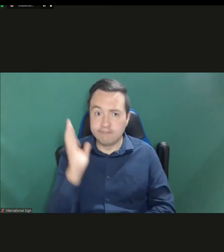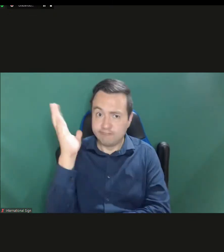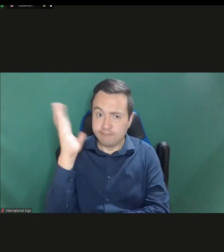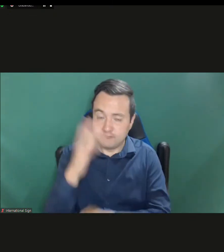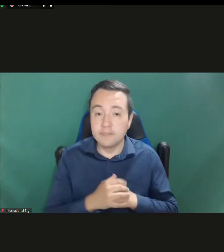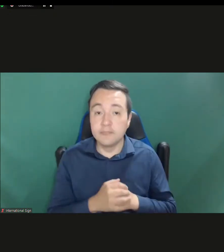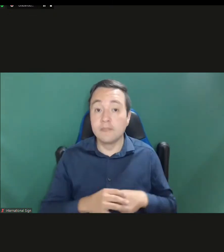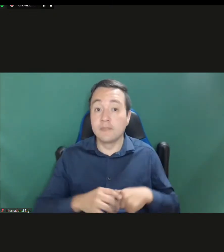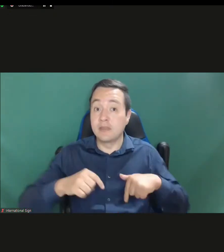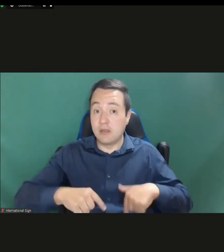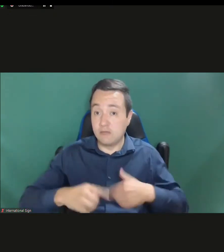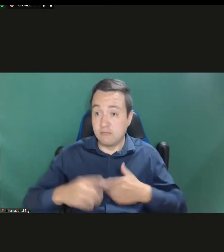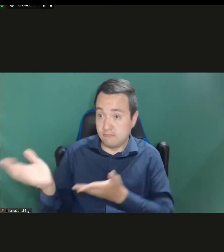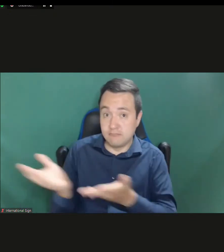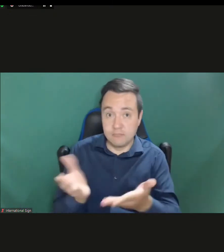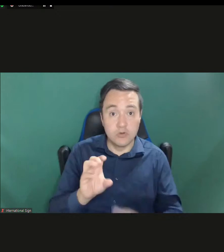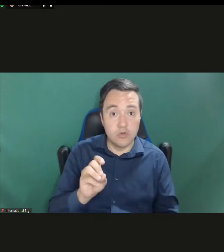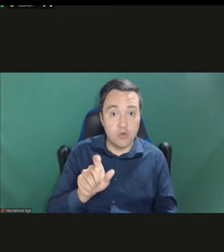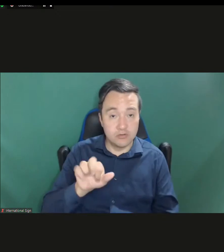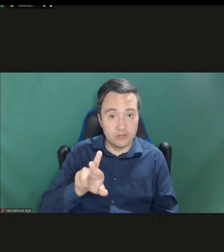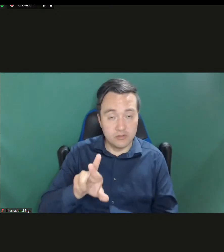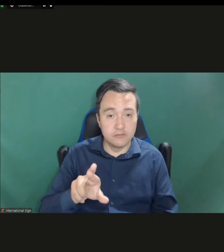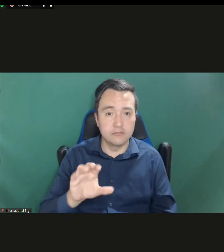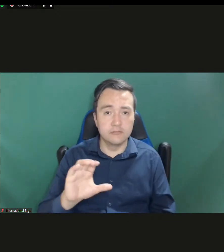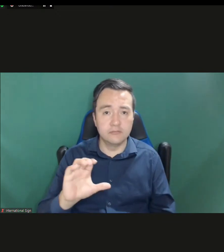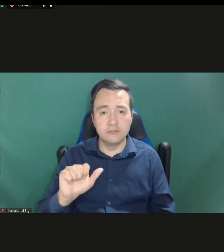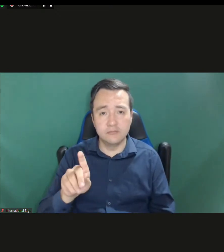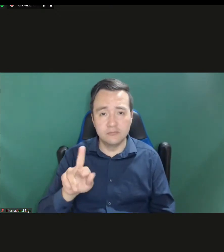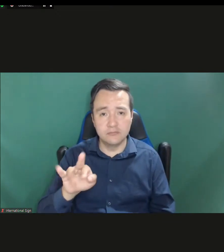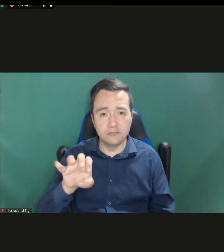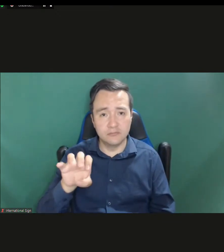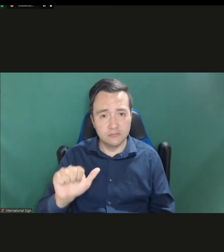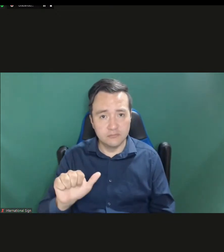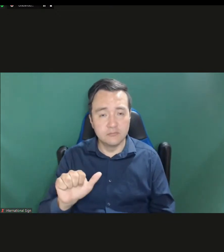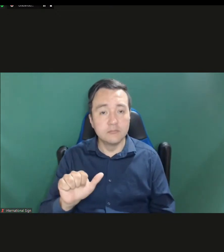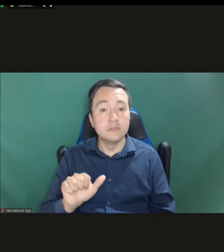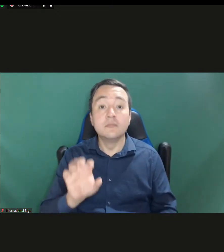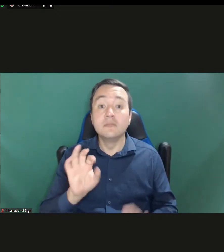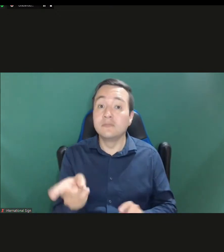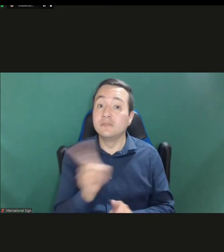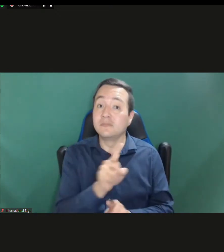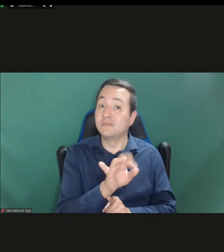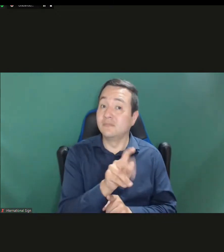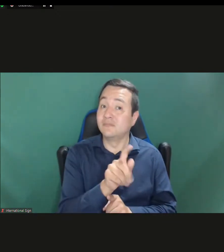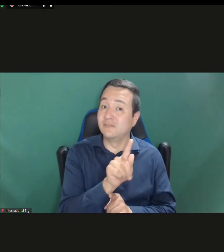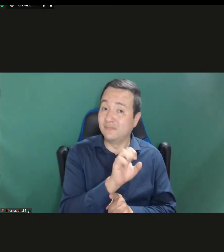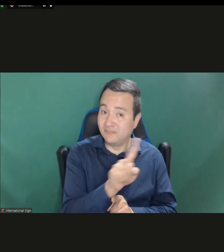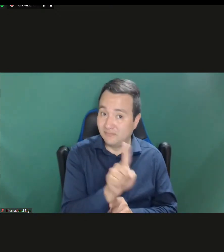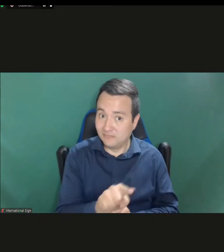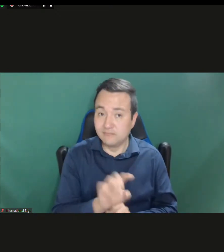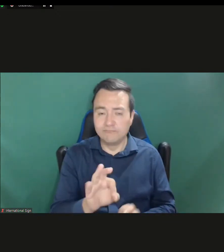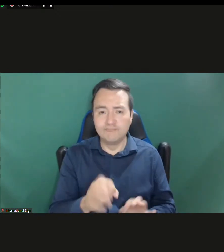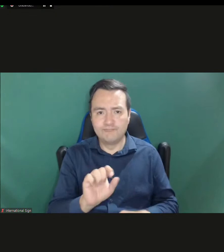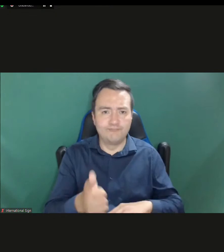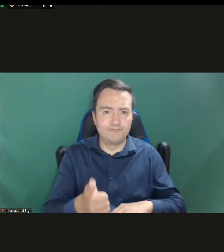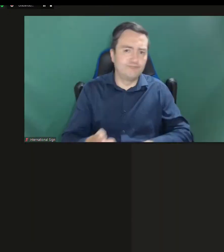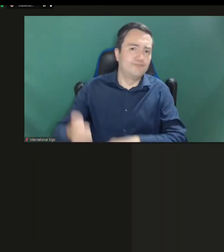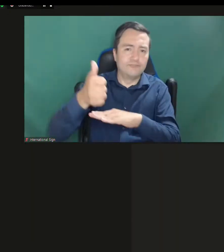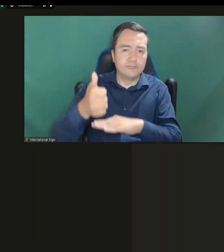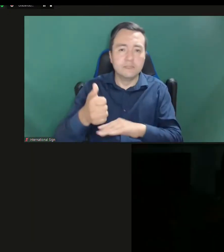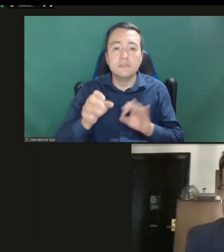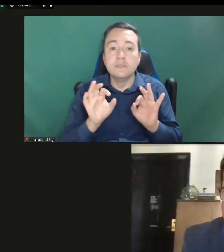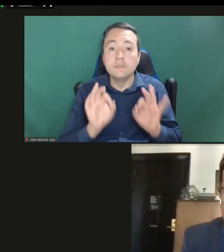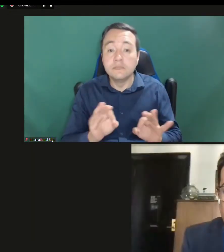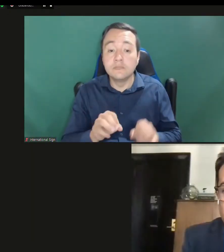Ginning referred to. So first, Oscar Cabrera, and then Dr. Beatriz Champan. Oscar is the Program Director of the Healthy